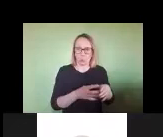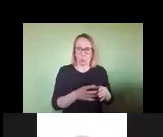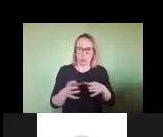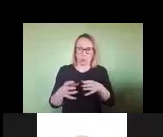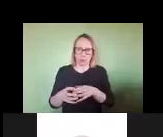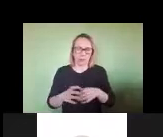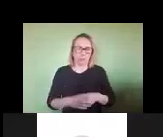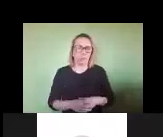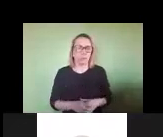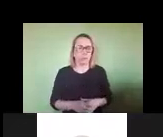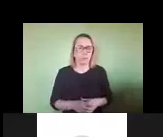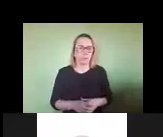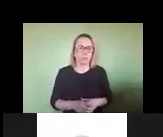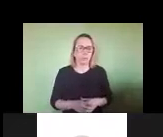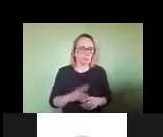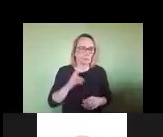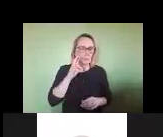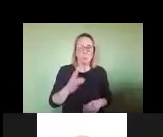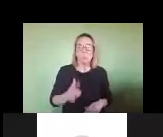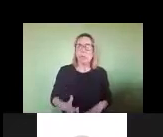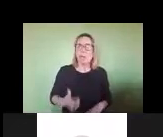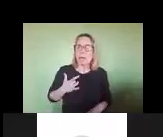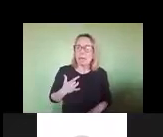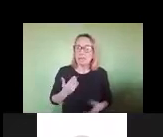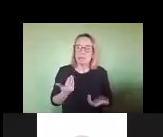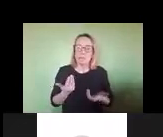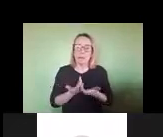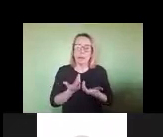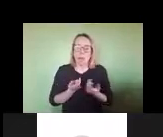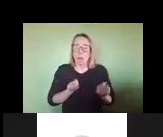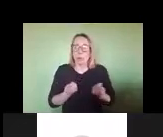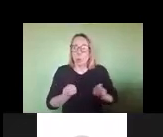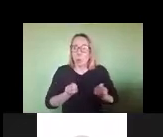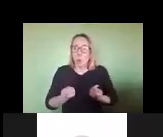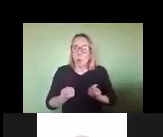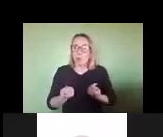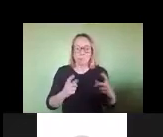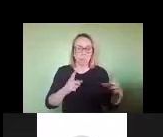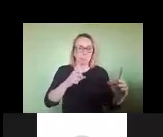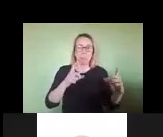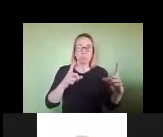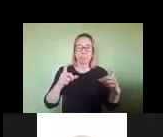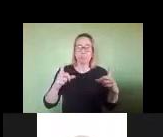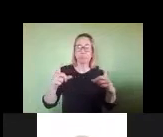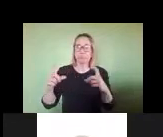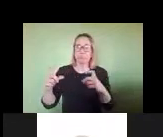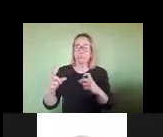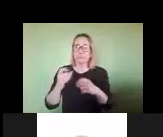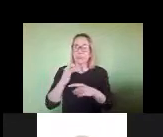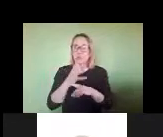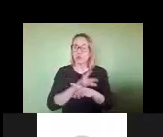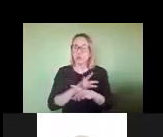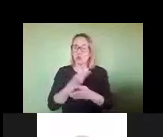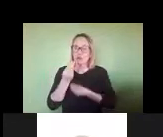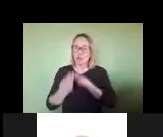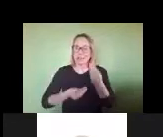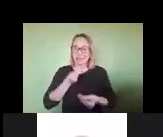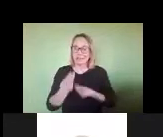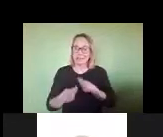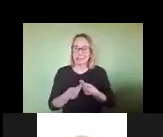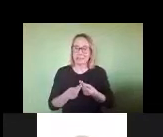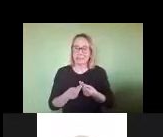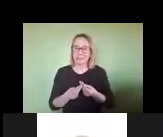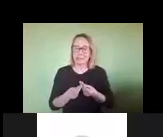at you know, life and how people were coping it using photography and sharing stories. Wasn't it all